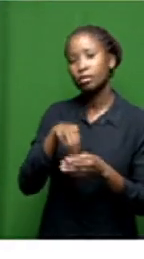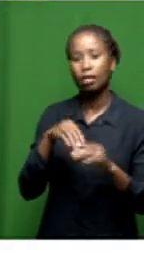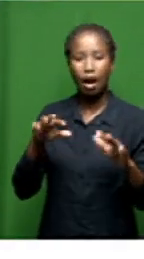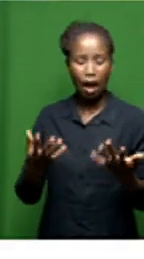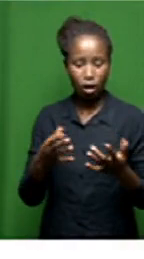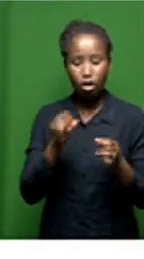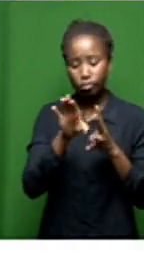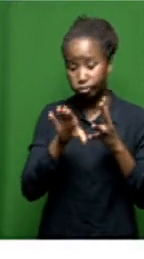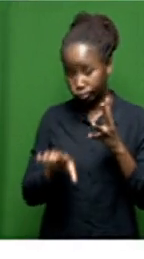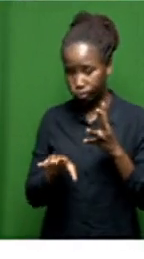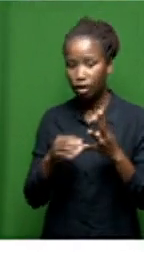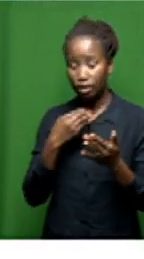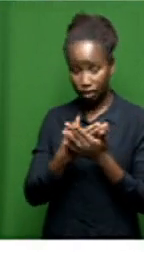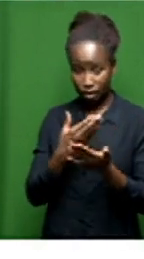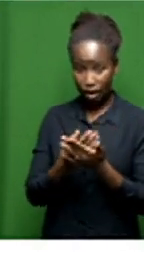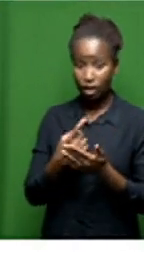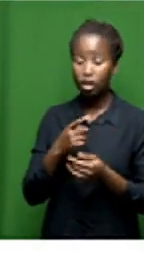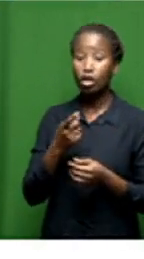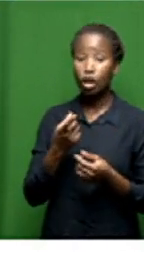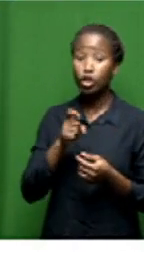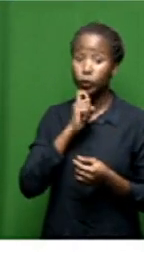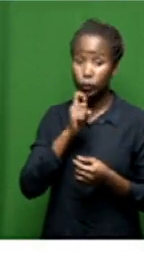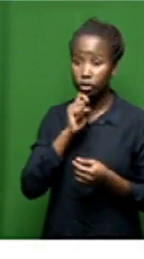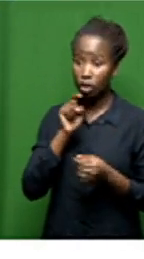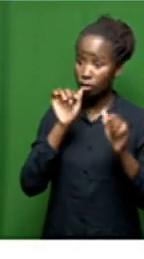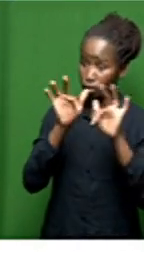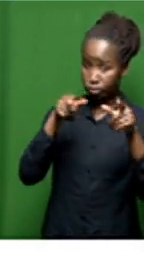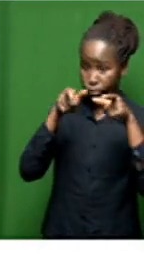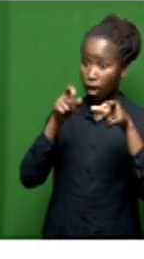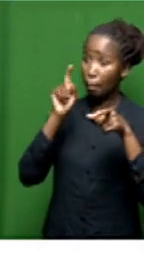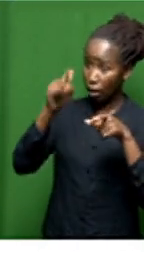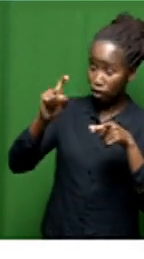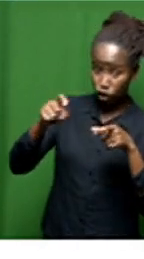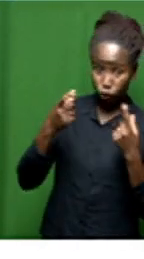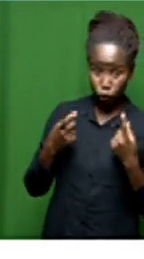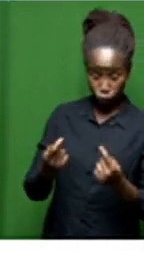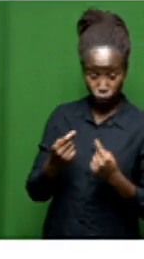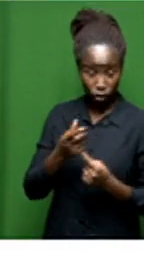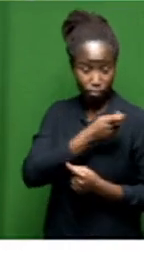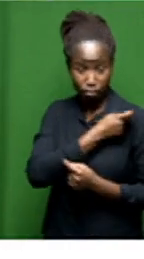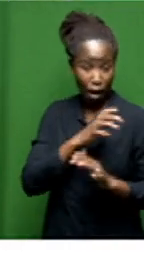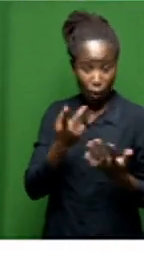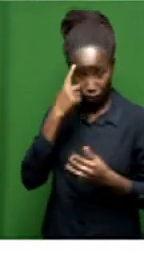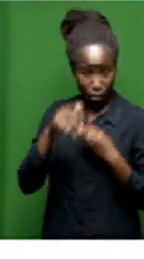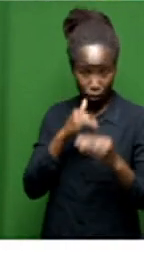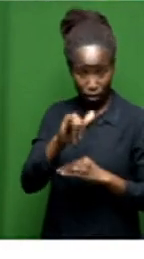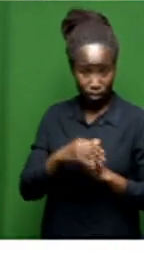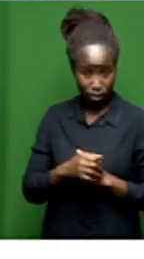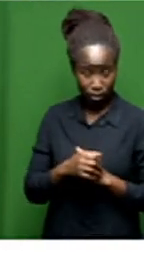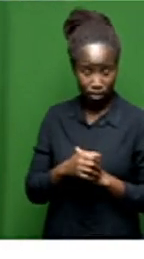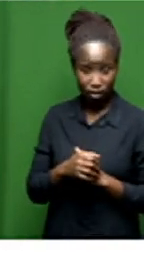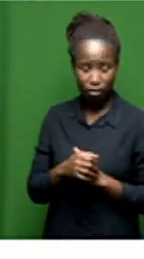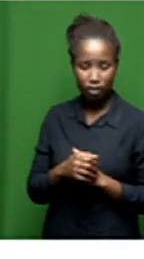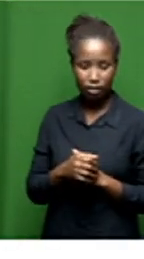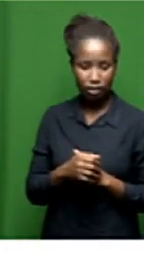of the things to look at, to incentivize students one way or another? What do you think of that? I've been somebody who's been